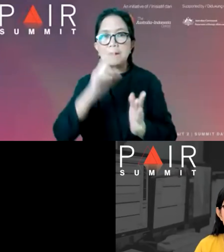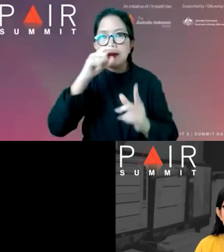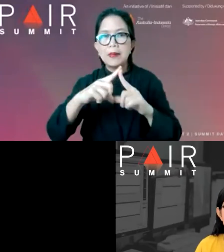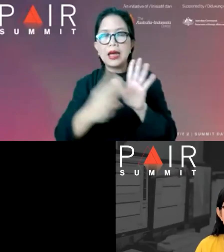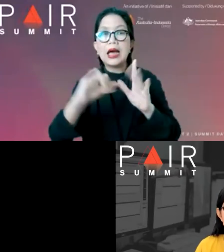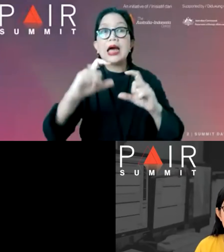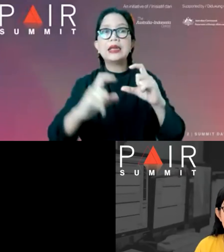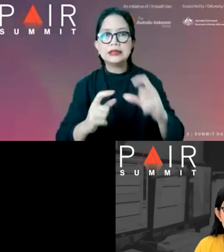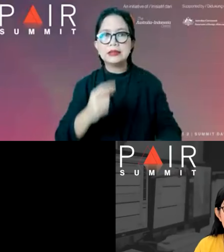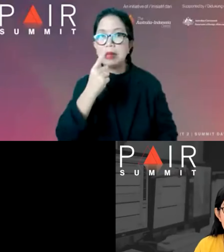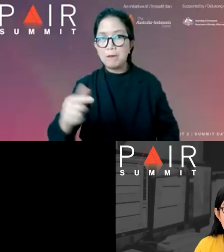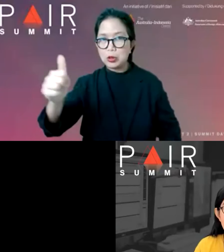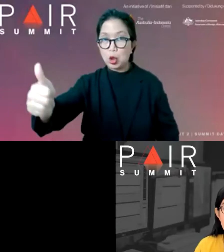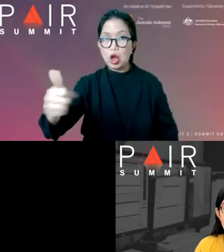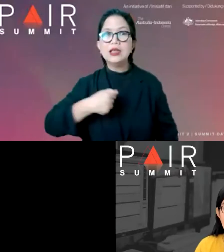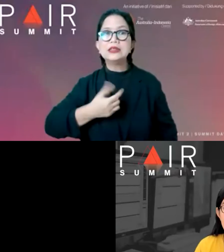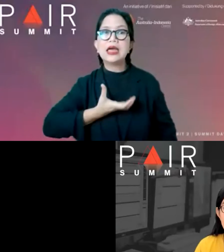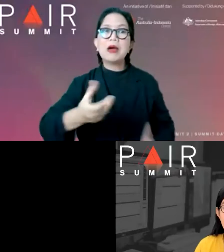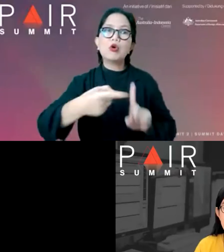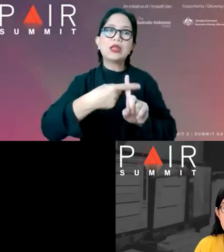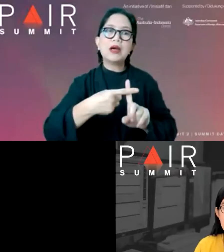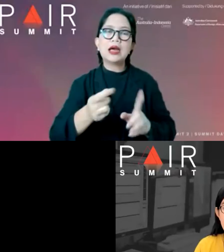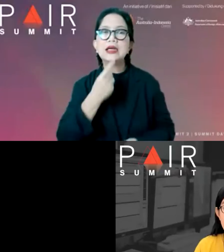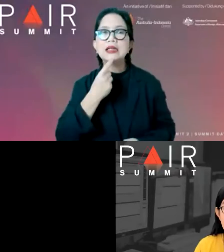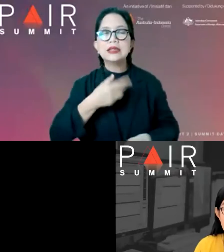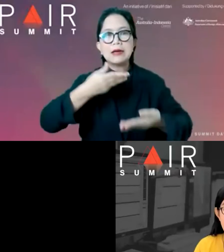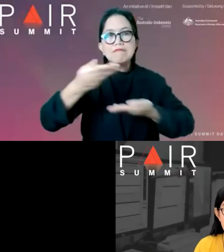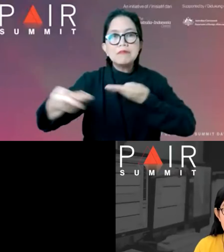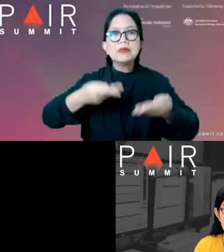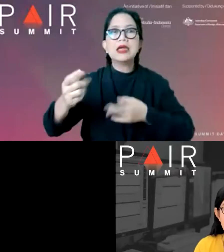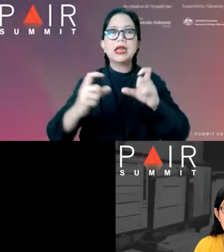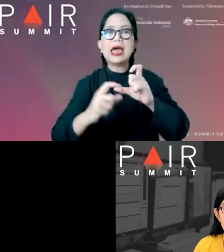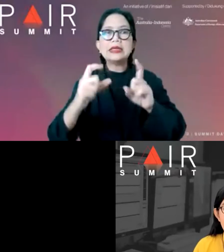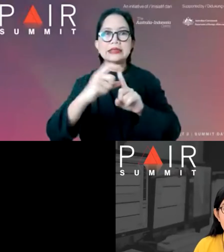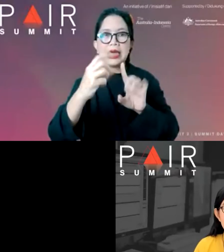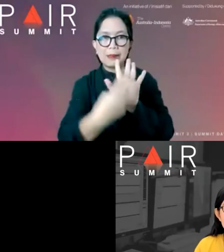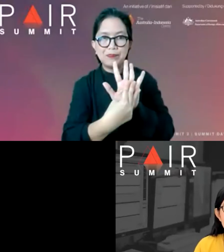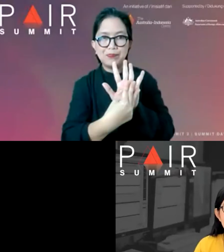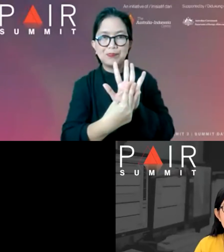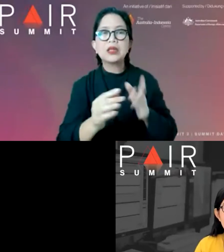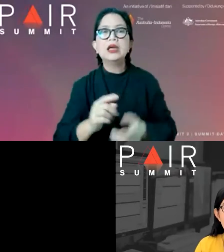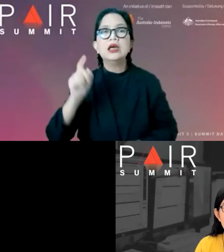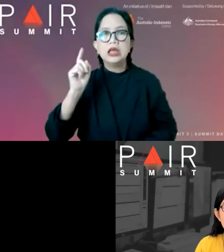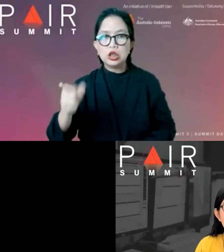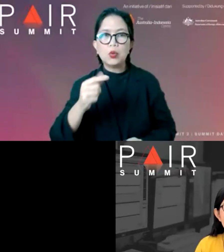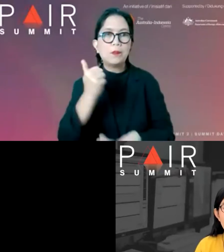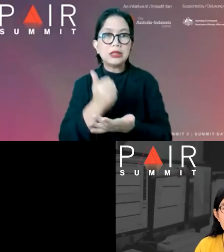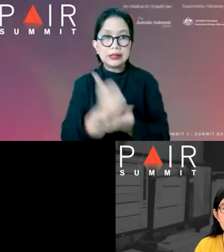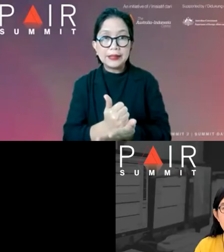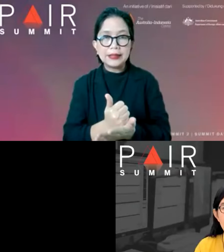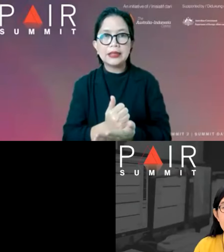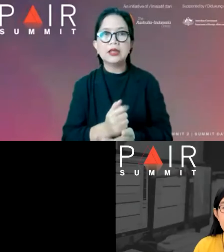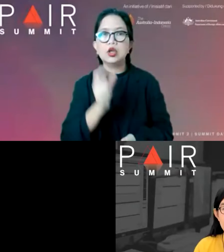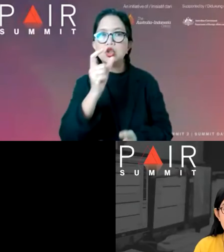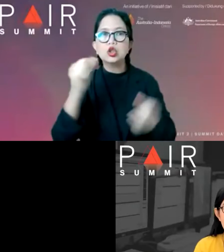about community empowerment, because community empowerment is a key, can be a key. Indonesian people are